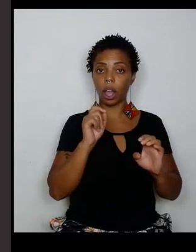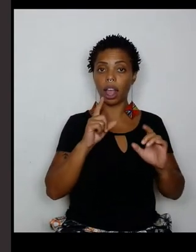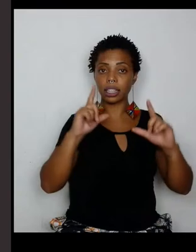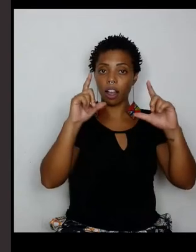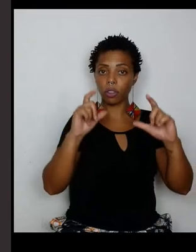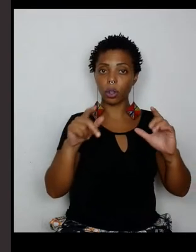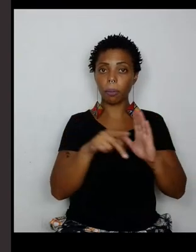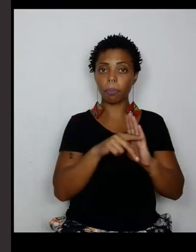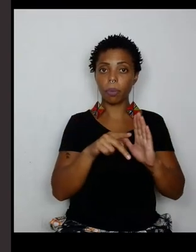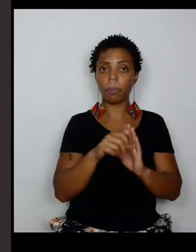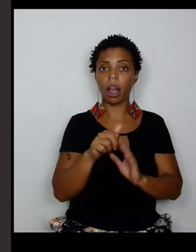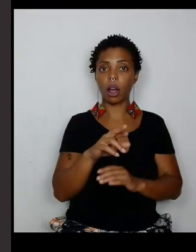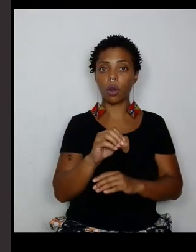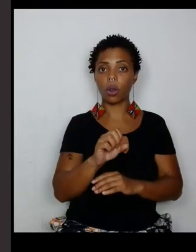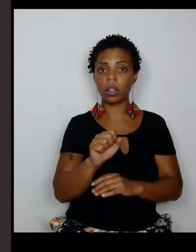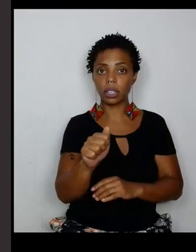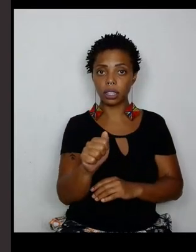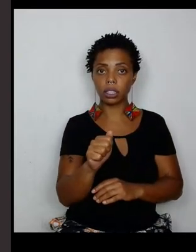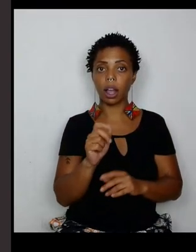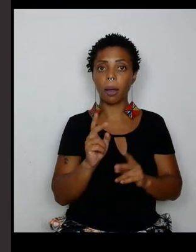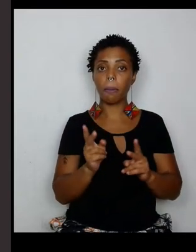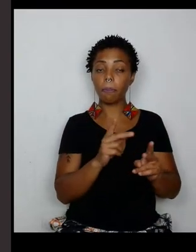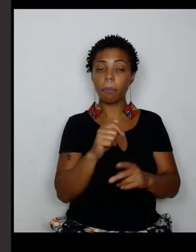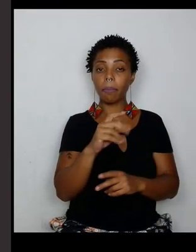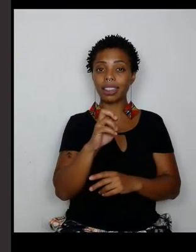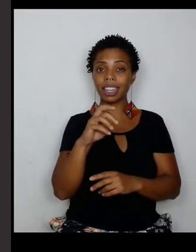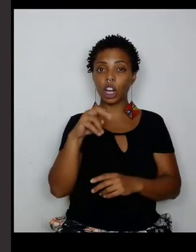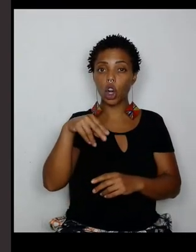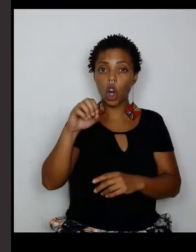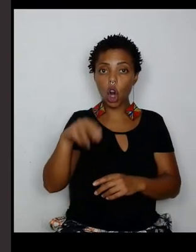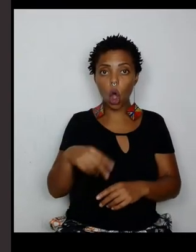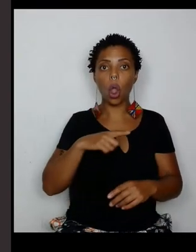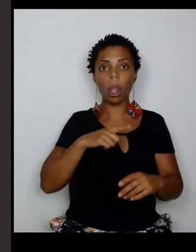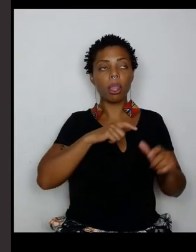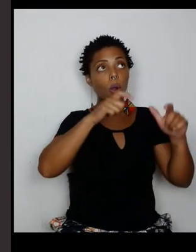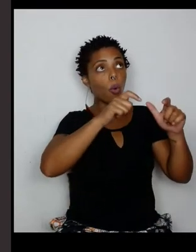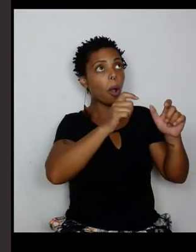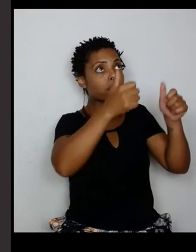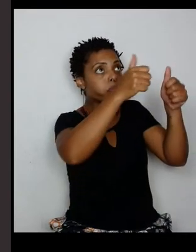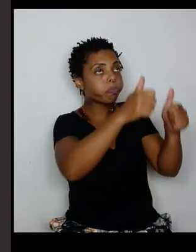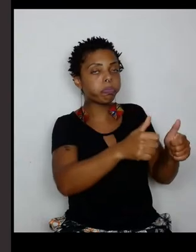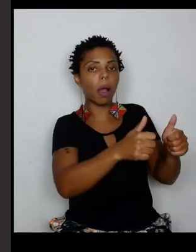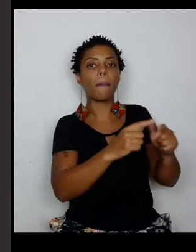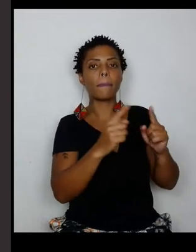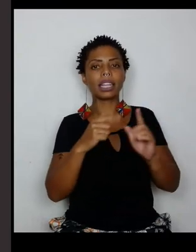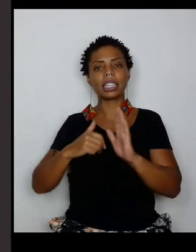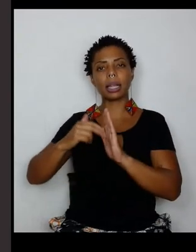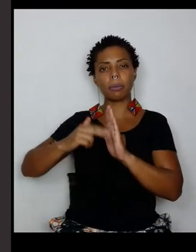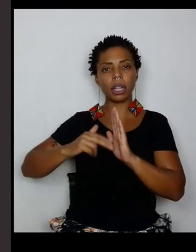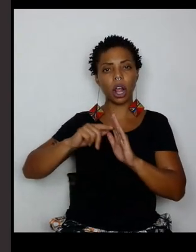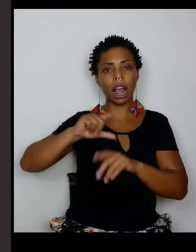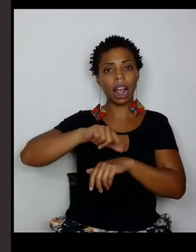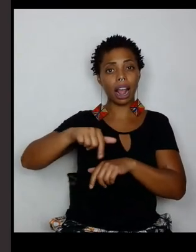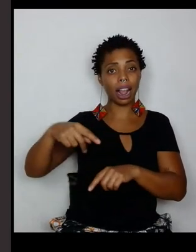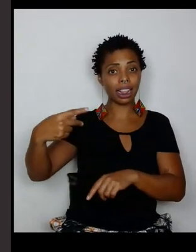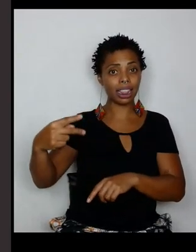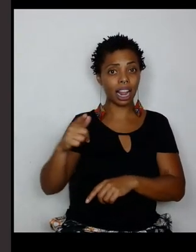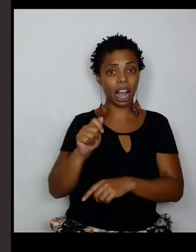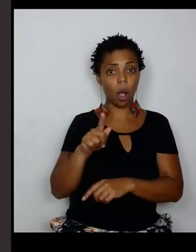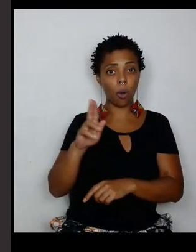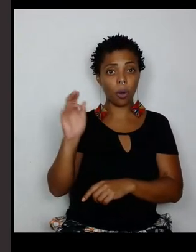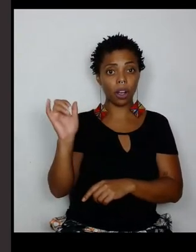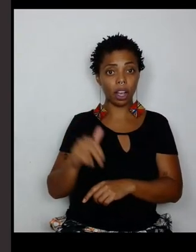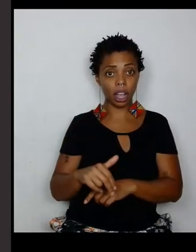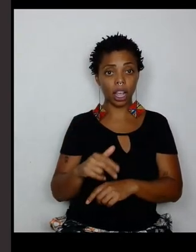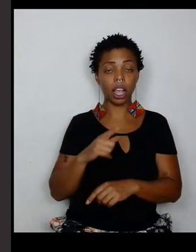freeze of the parthenon that these late paintings about teeming with human and animal life and color convey only a hint of